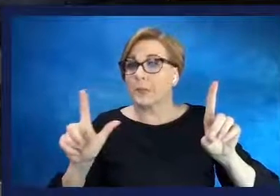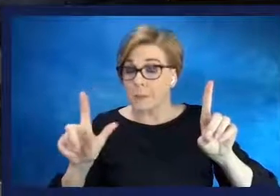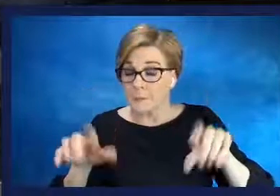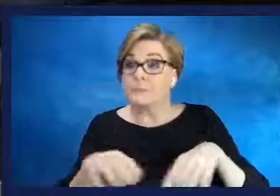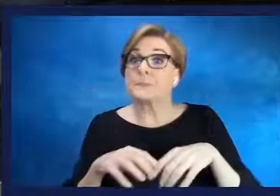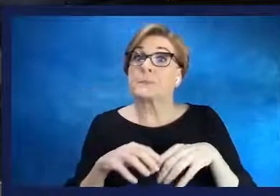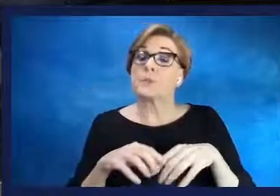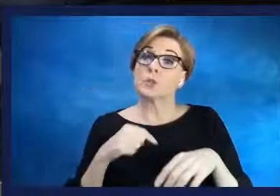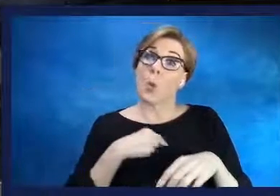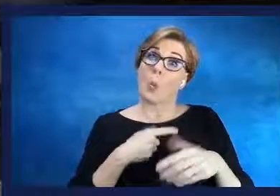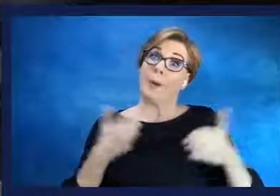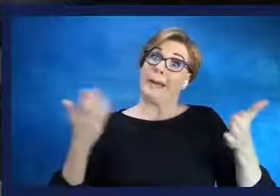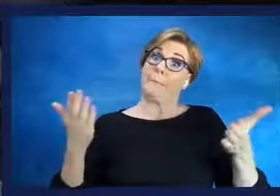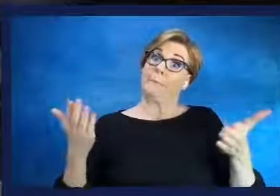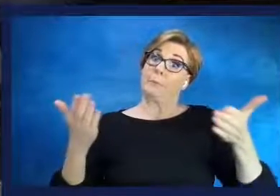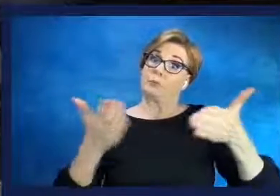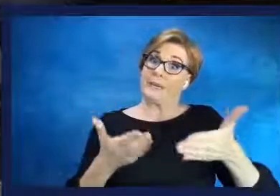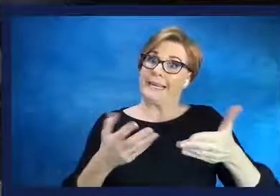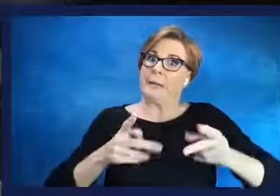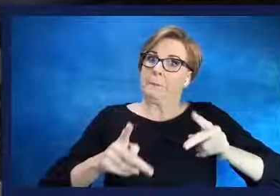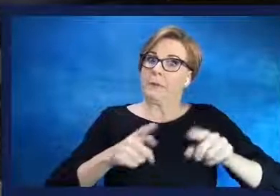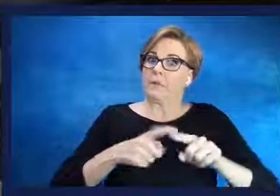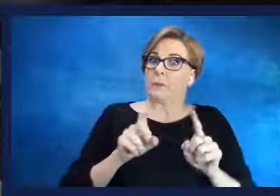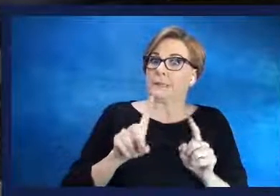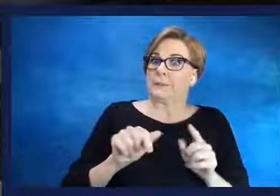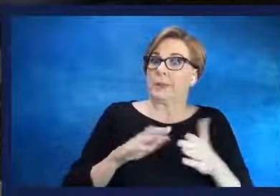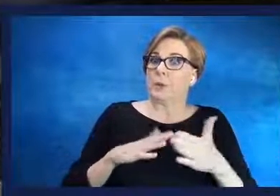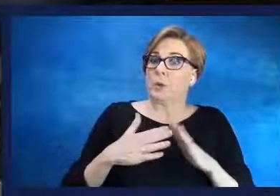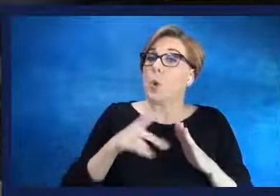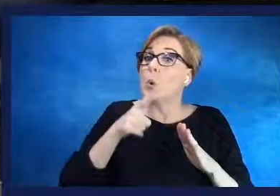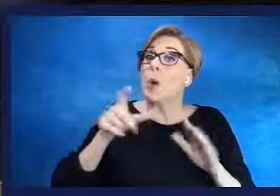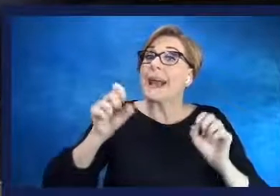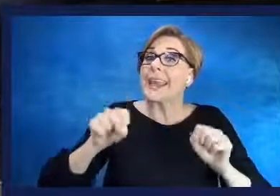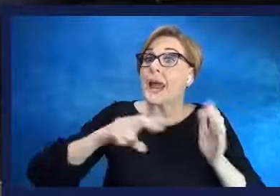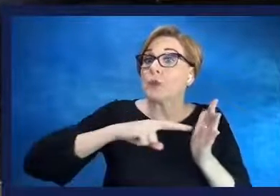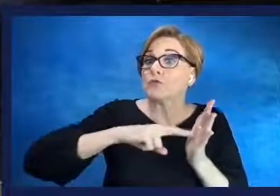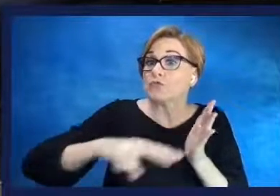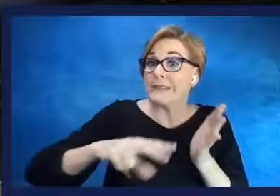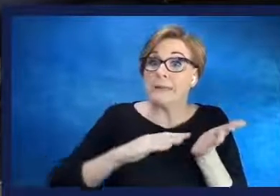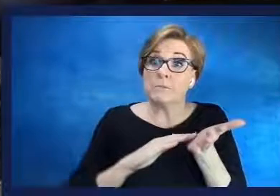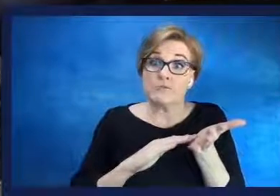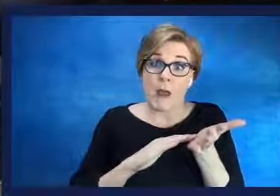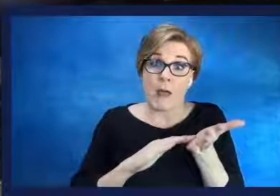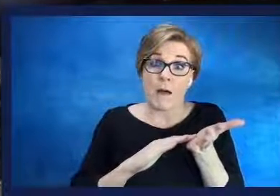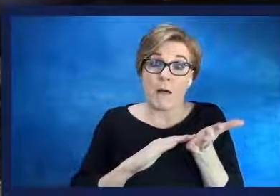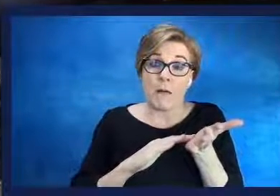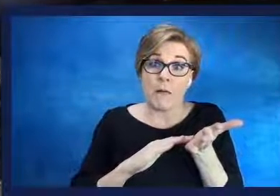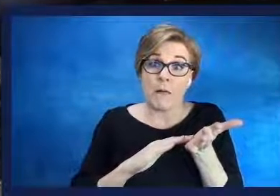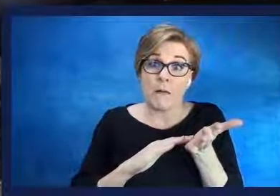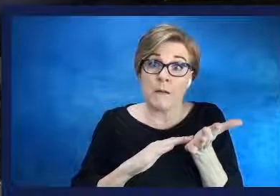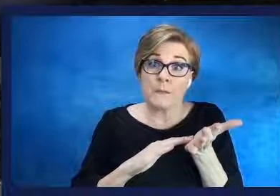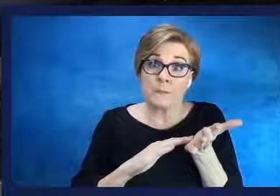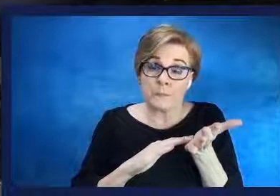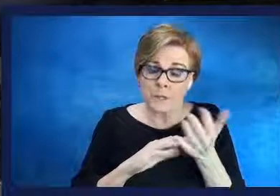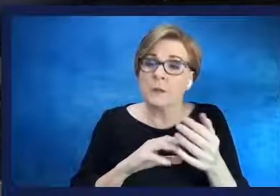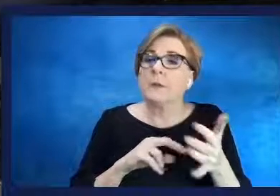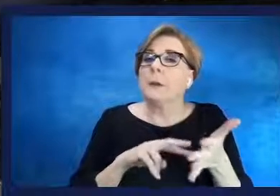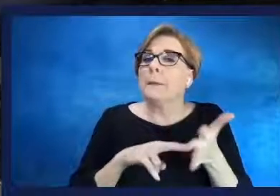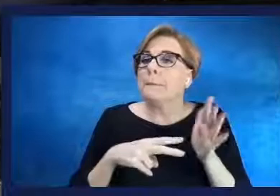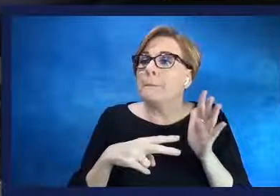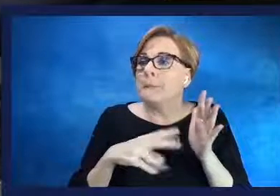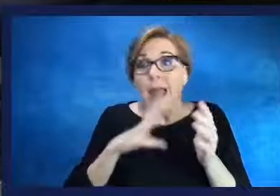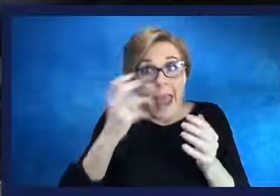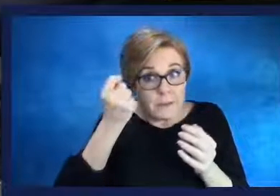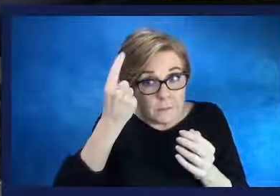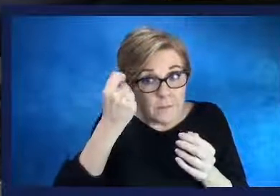to read Braille, and they're of differing parties. So example, Dem, a rep, a libertarian, whatever that may be, and those individuals will